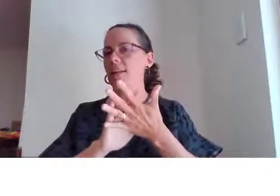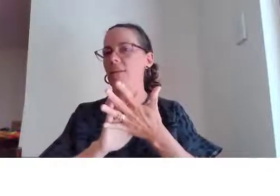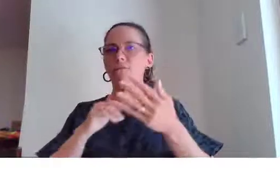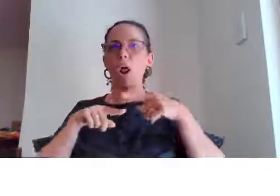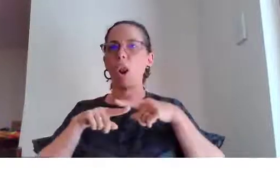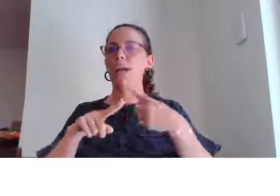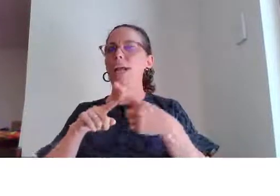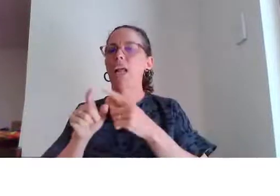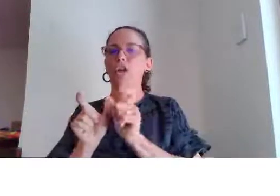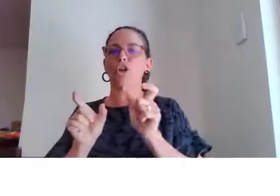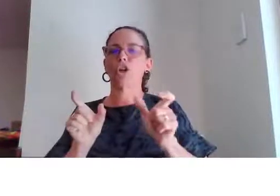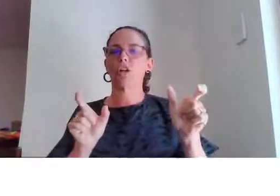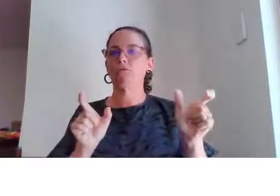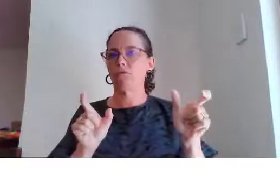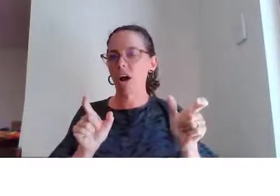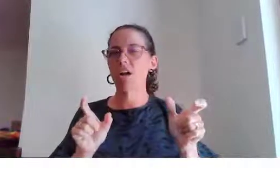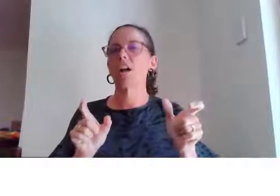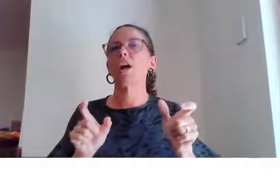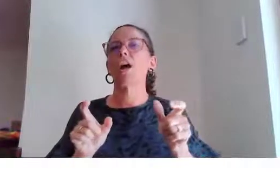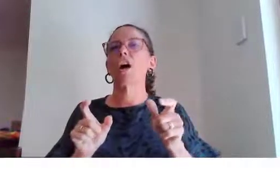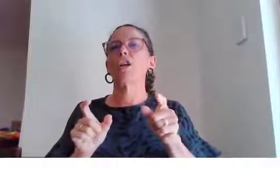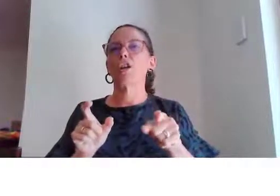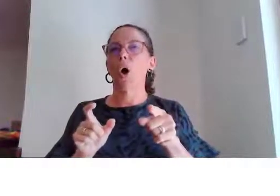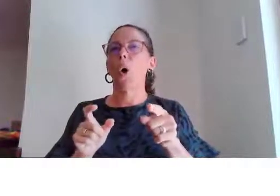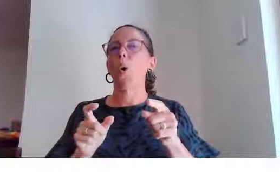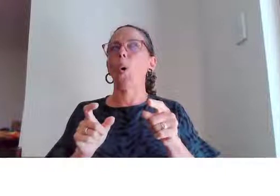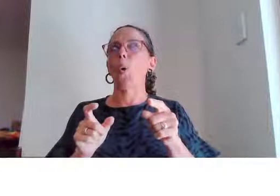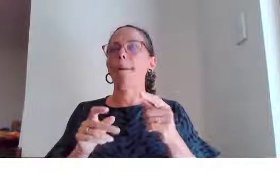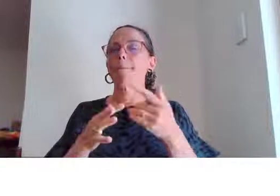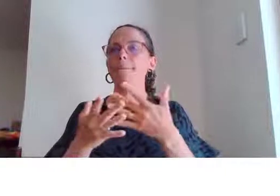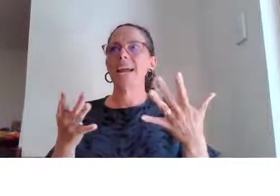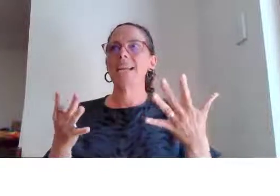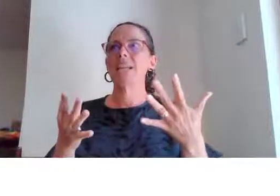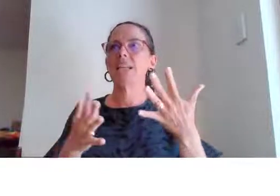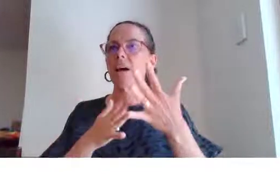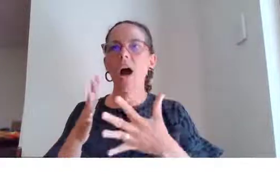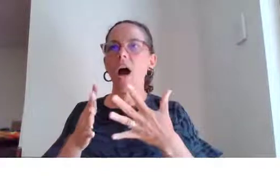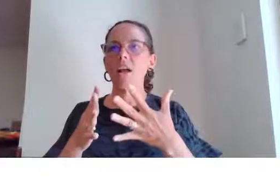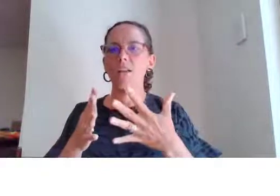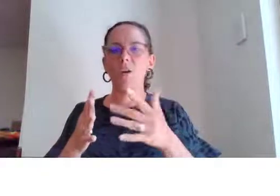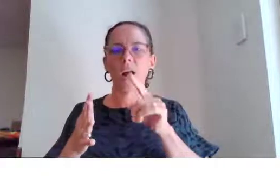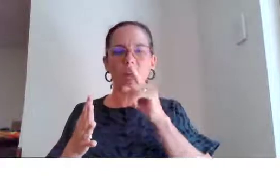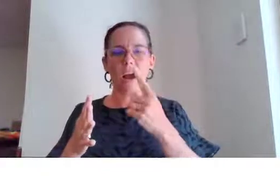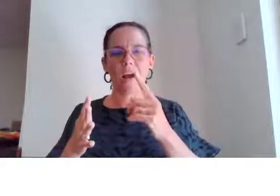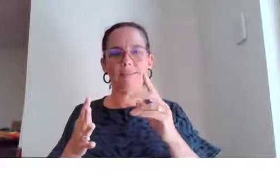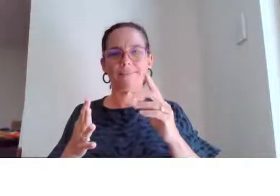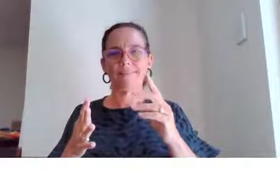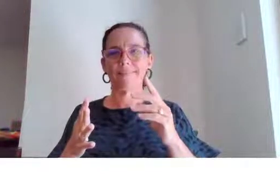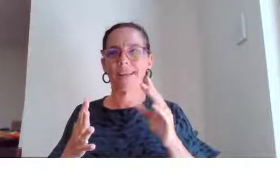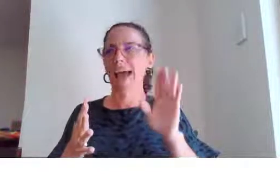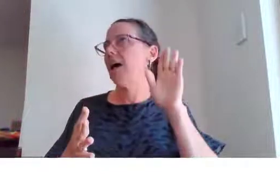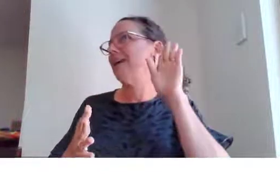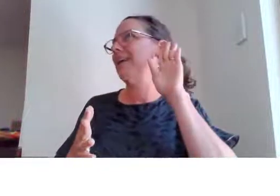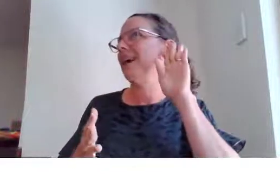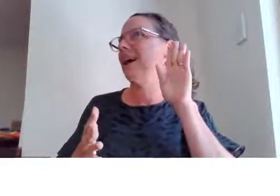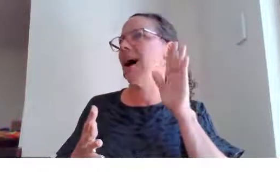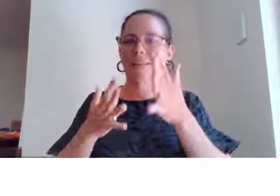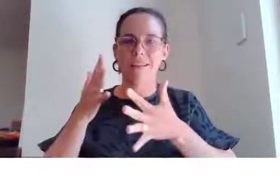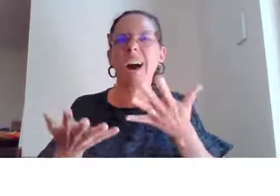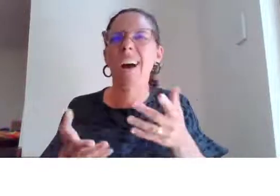not English in sign. It is not the same grammatical structure. So many of the signs